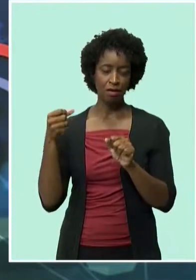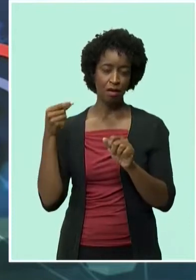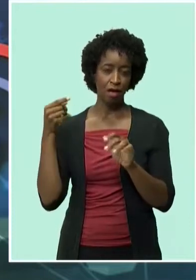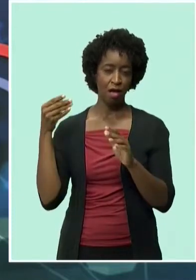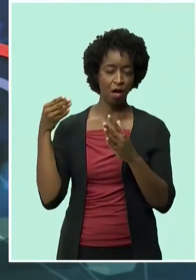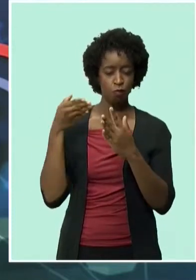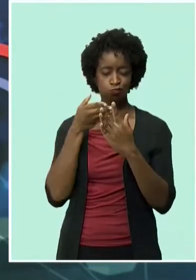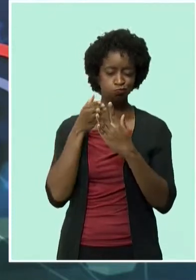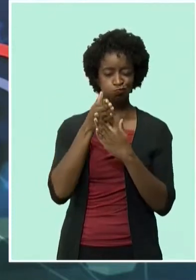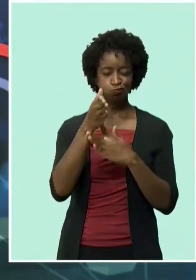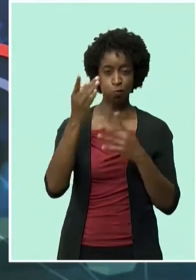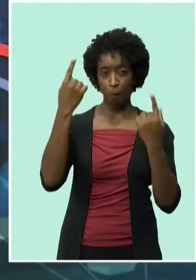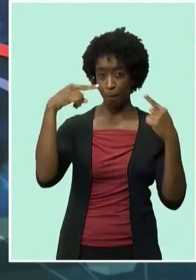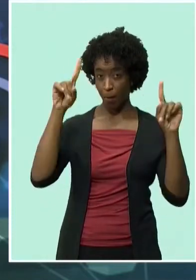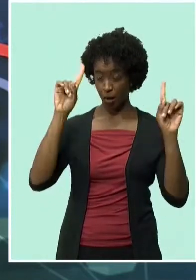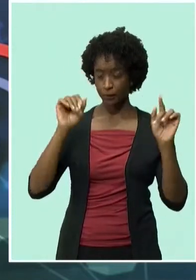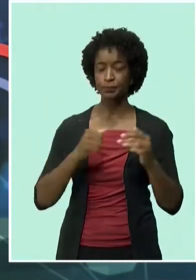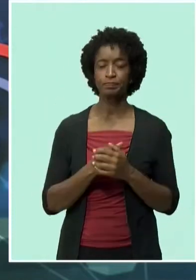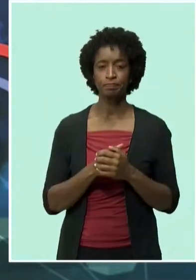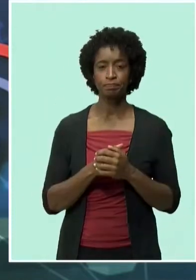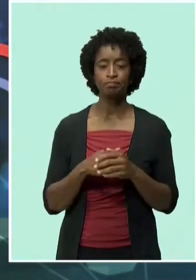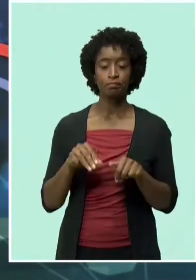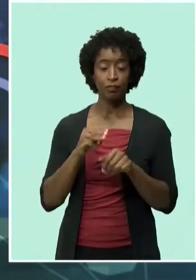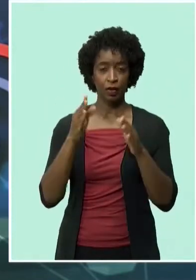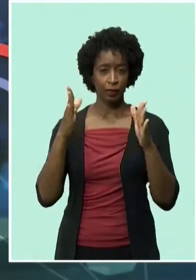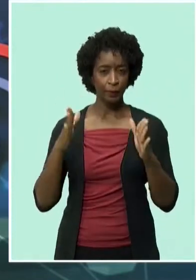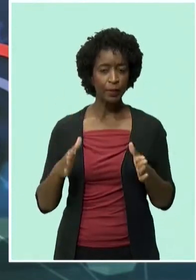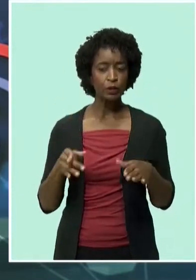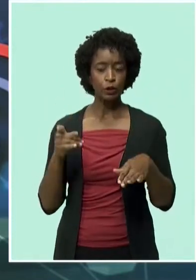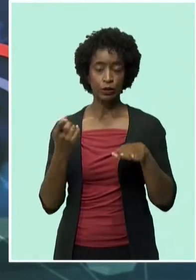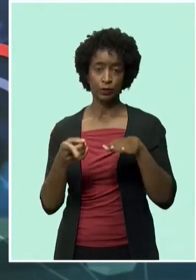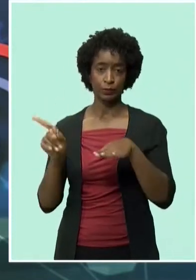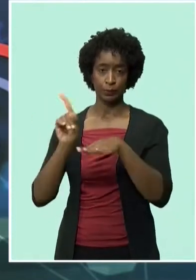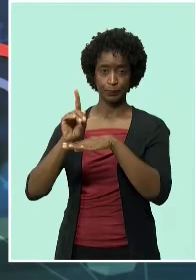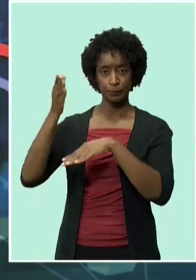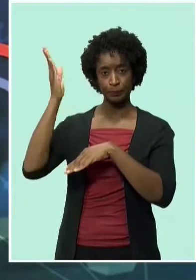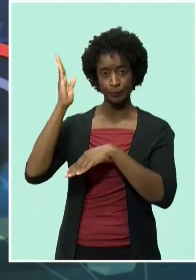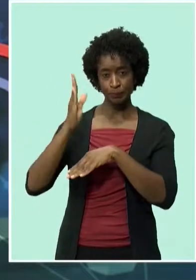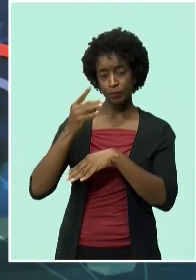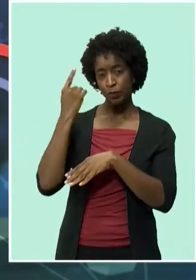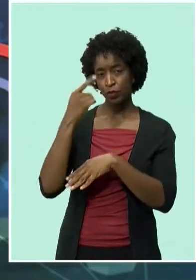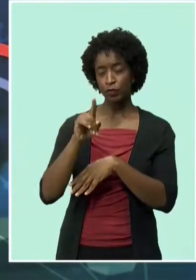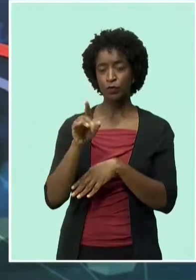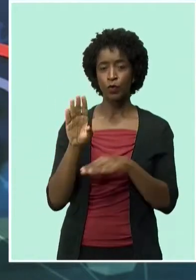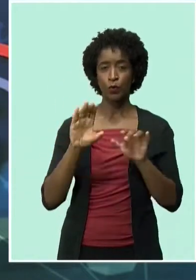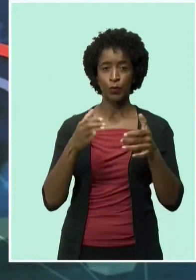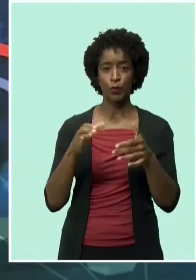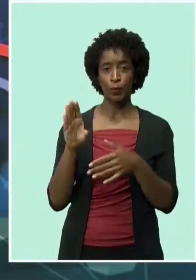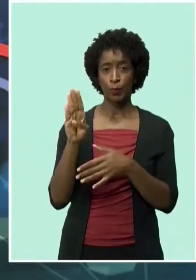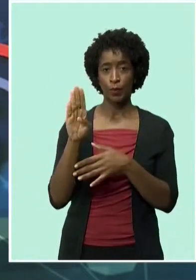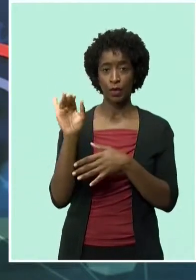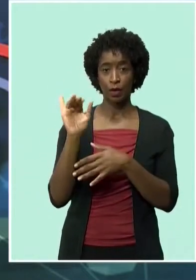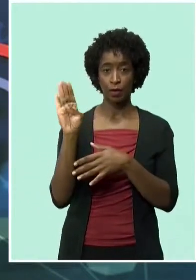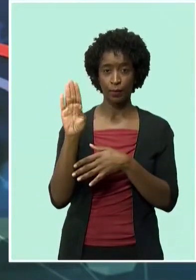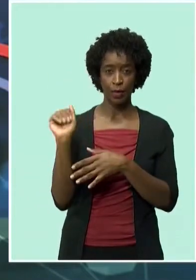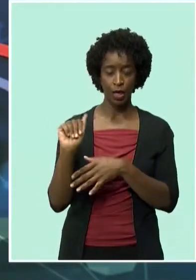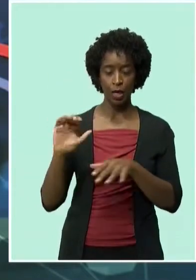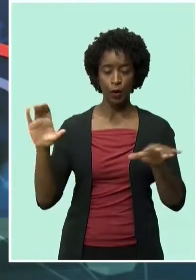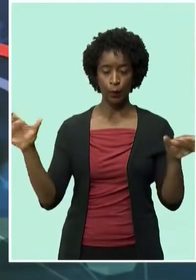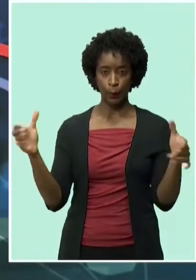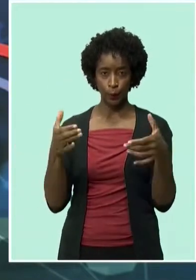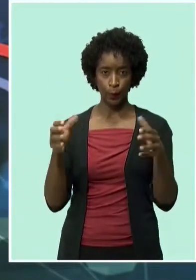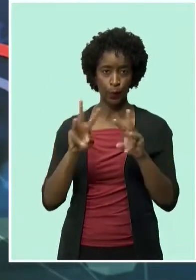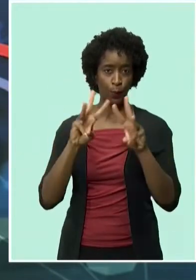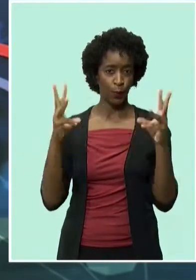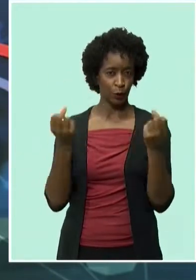for the productive sector, Kerry Simmons, as he delivered the feature address for BIBA's first in-person seminar since the start of the